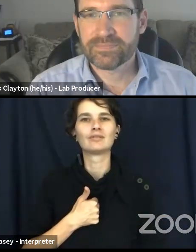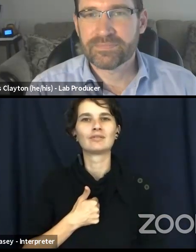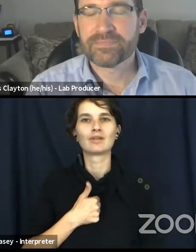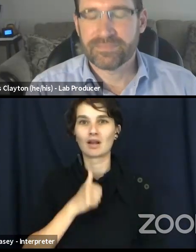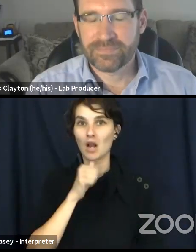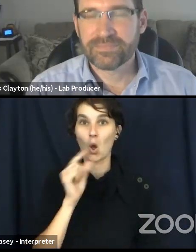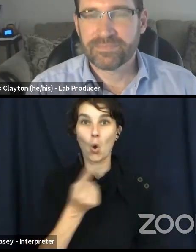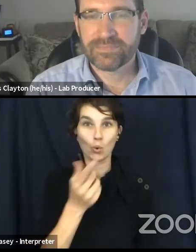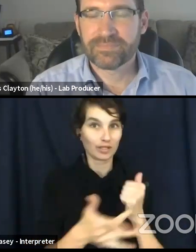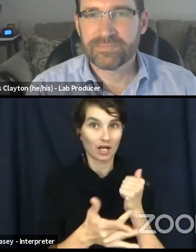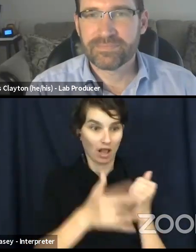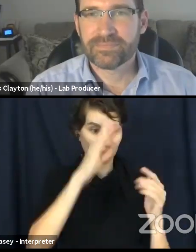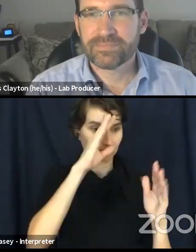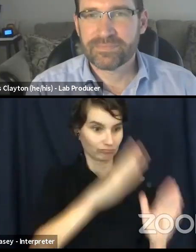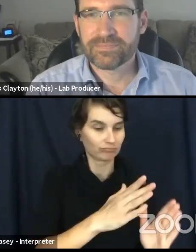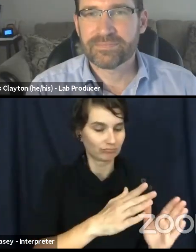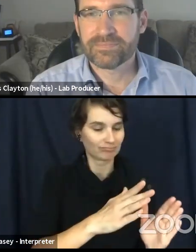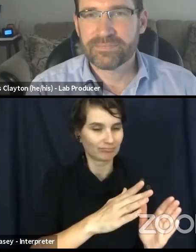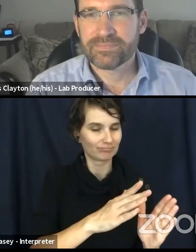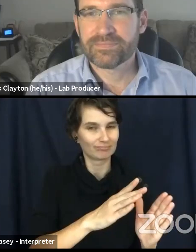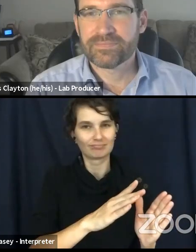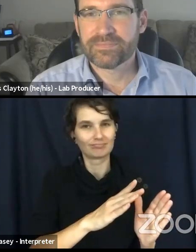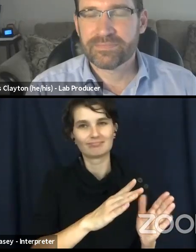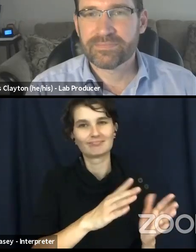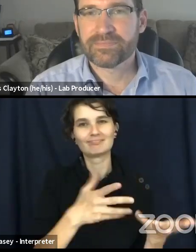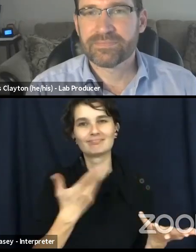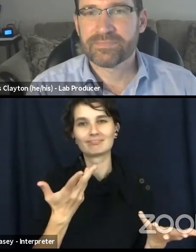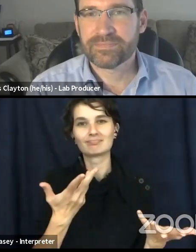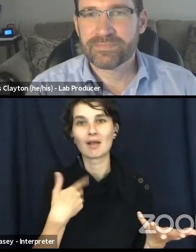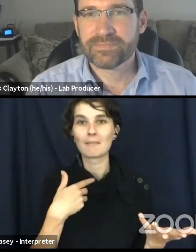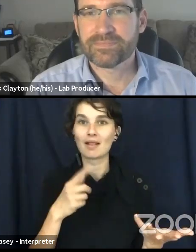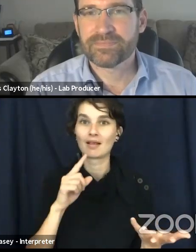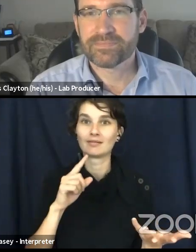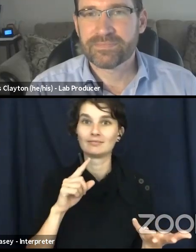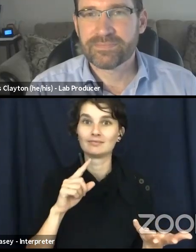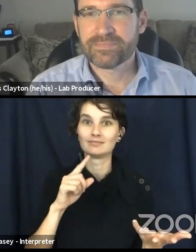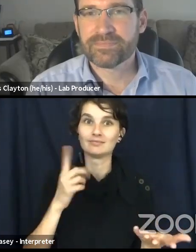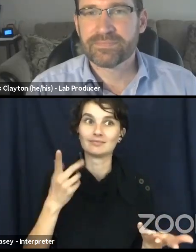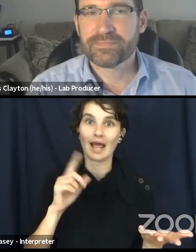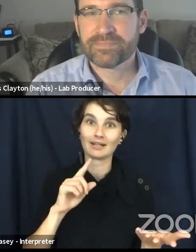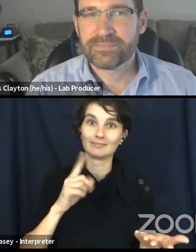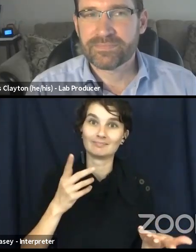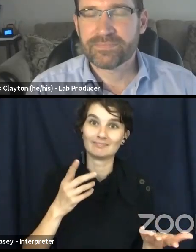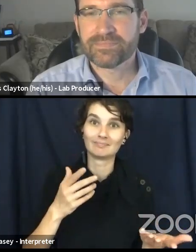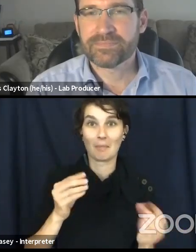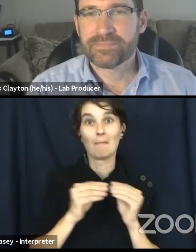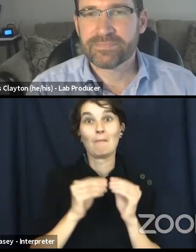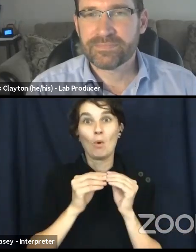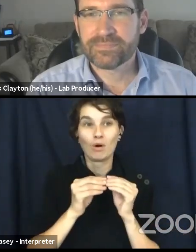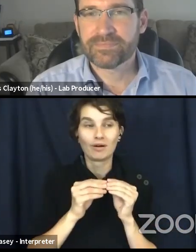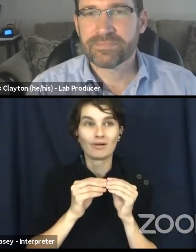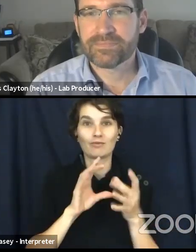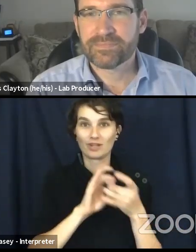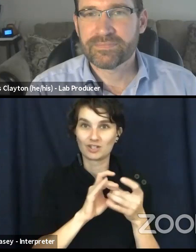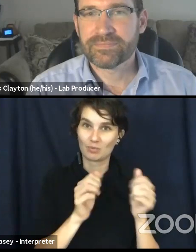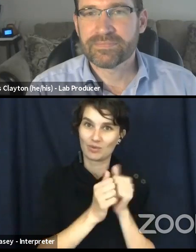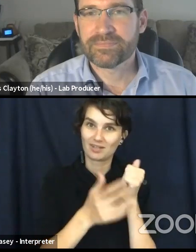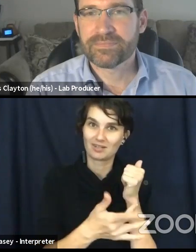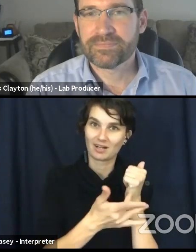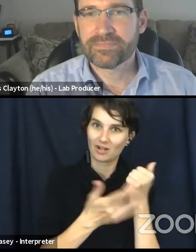you know, that the definitely the very intense heightened relationship to technology is there, but how can we let that